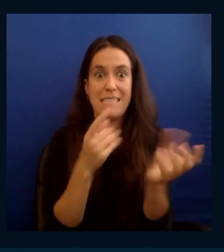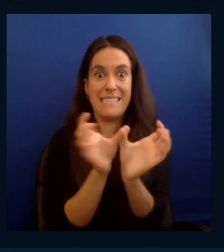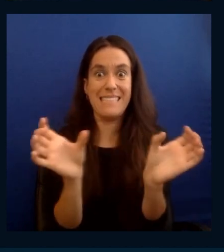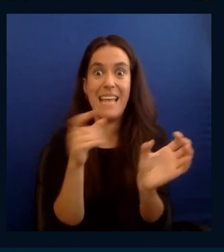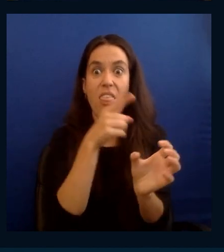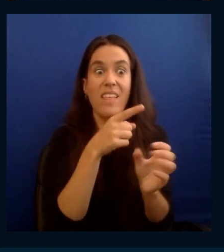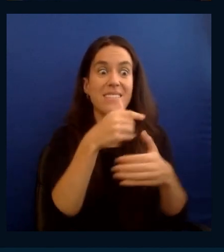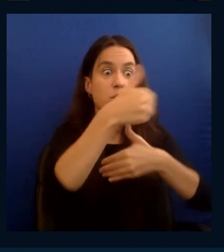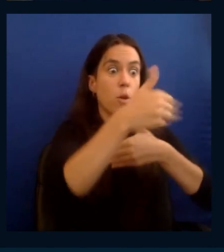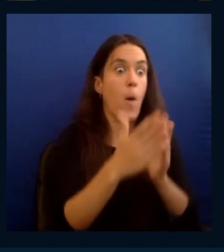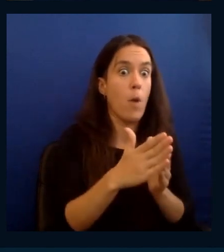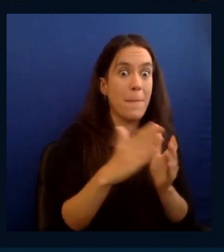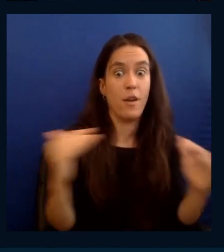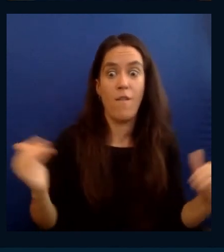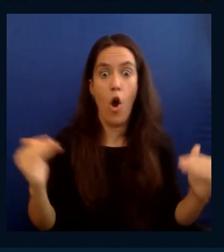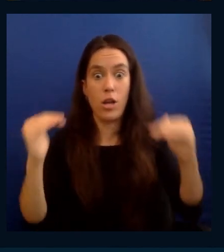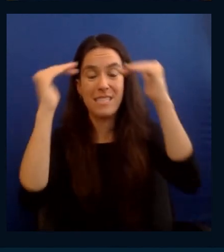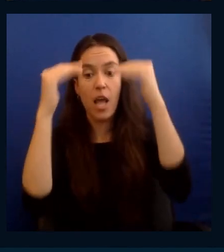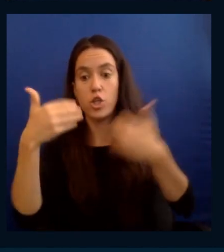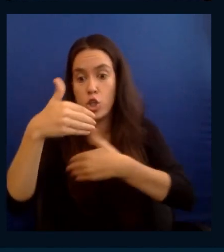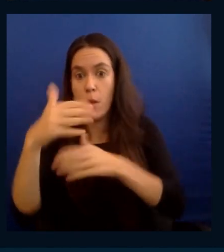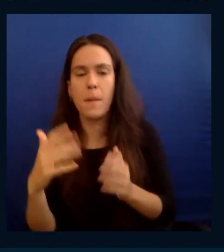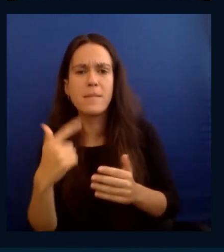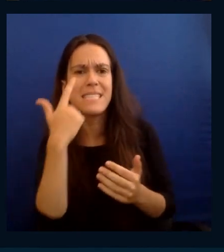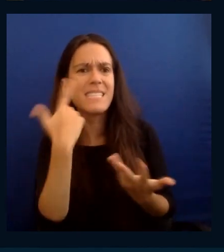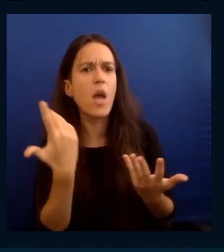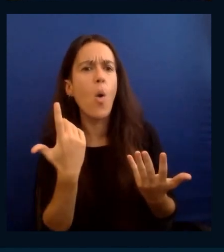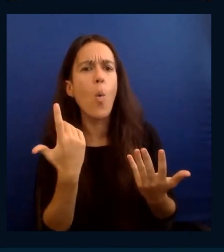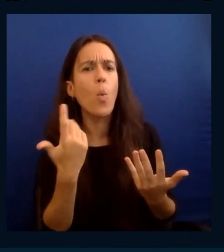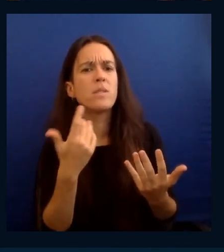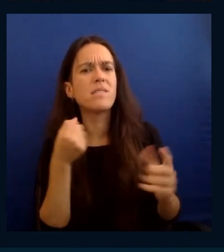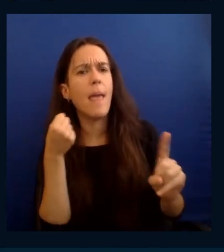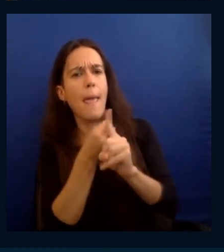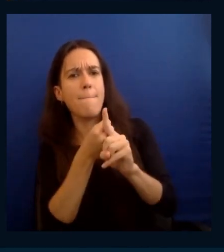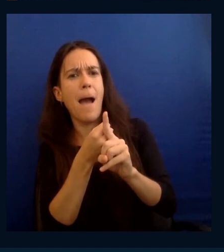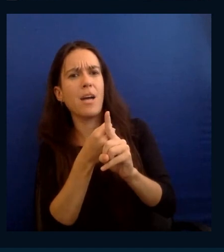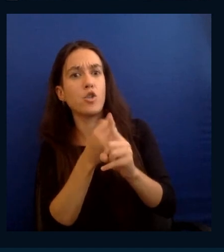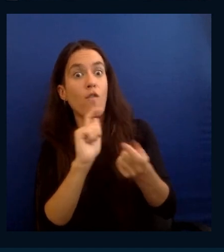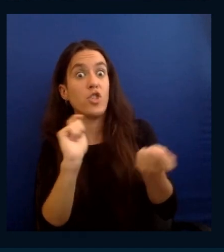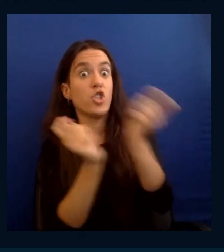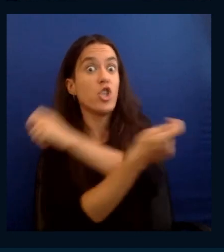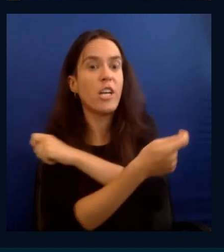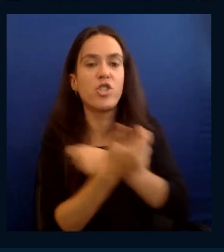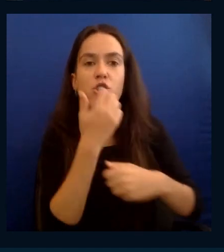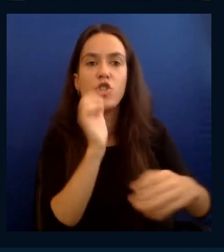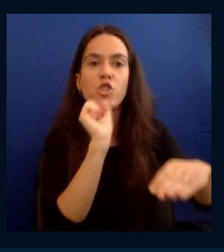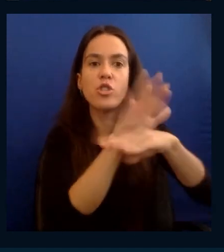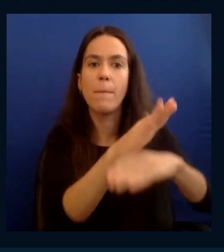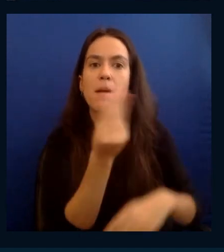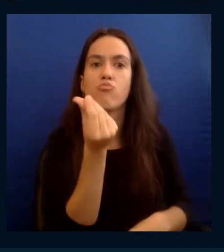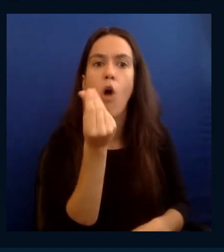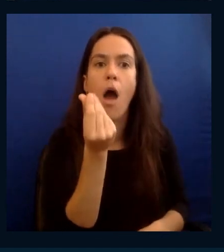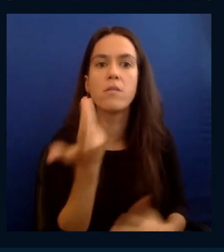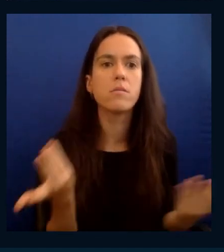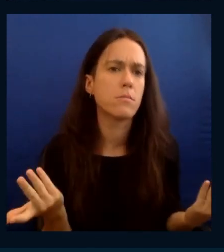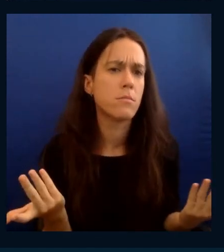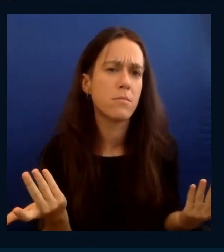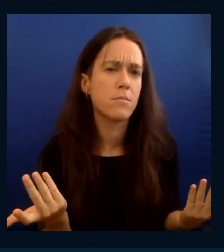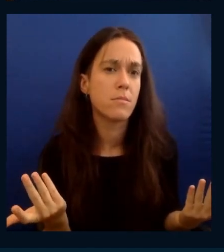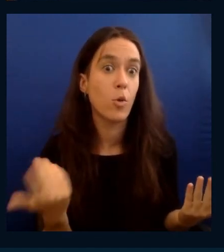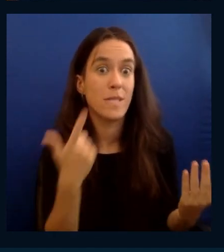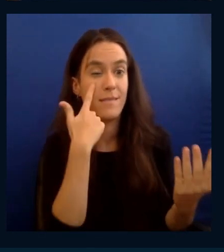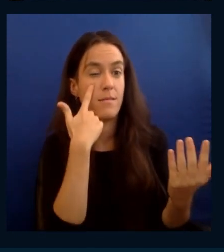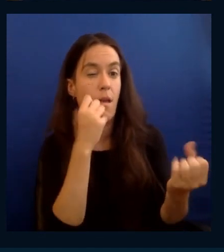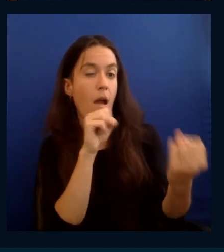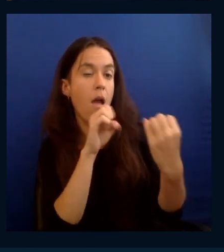organization wants to know what the effect of that shipping threshold change has on our organization. So we can give back hard